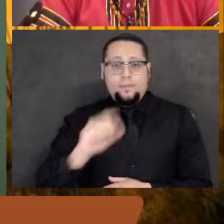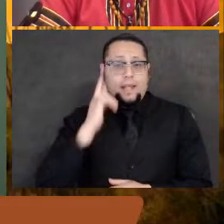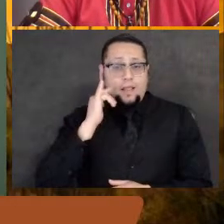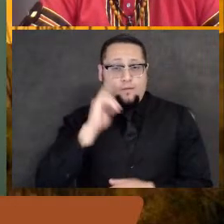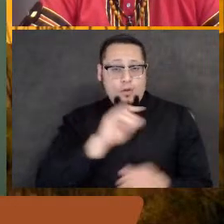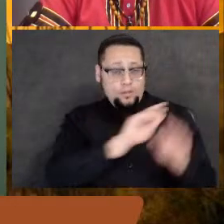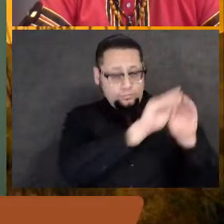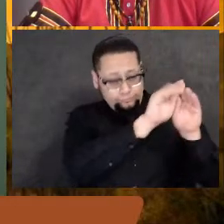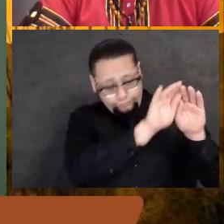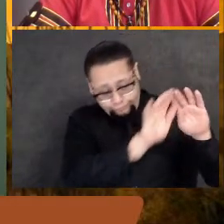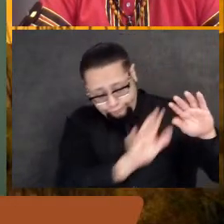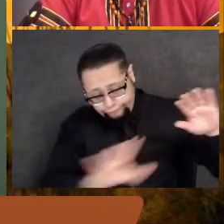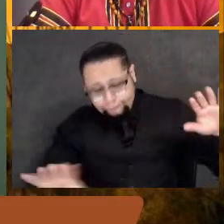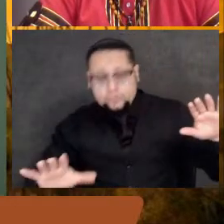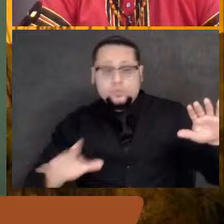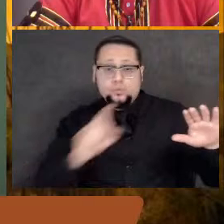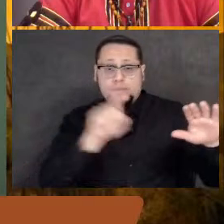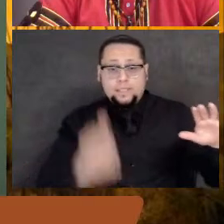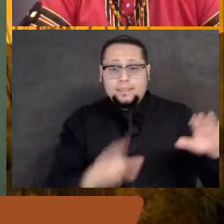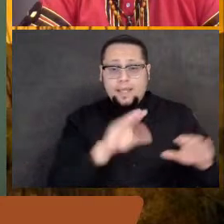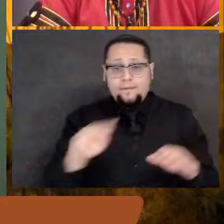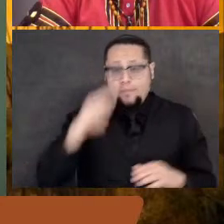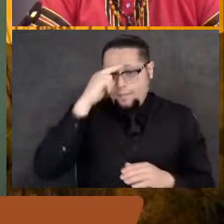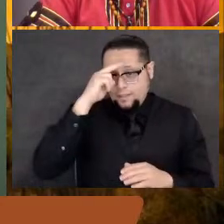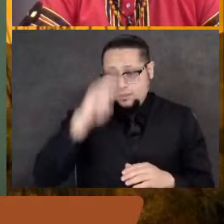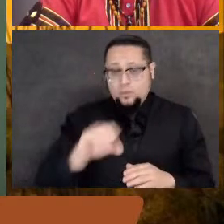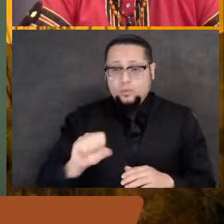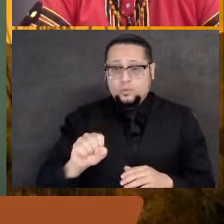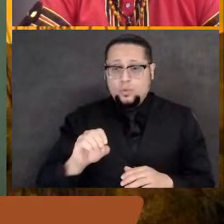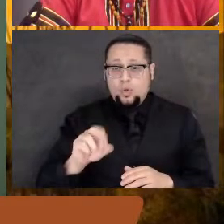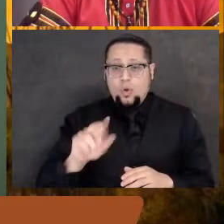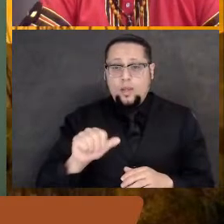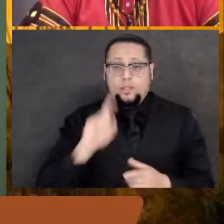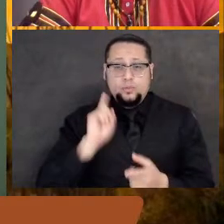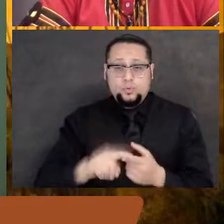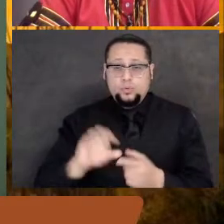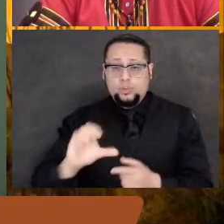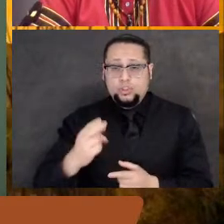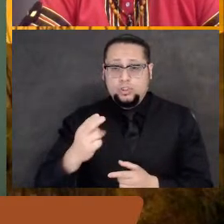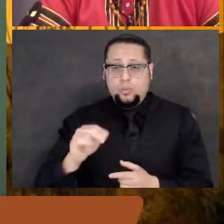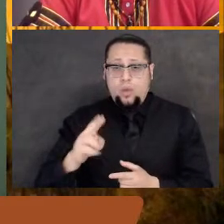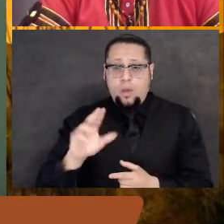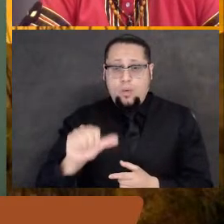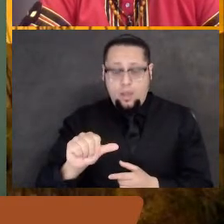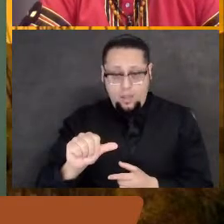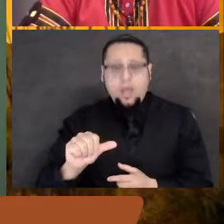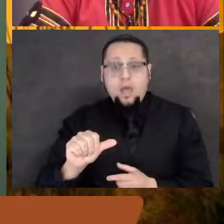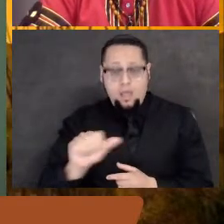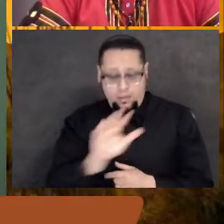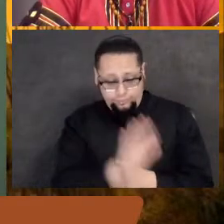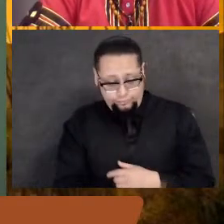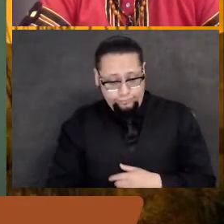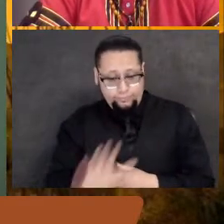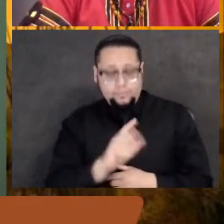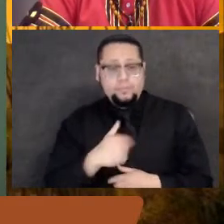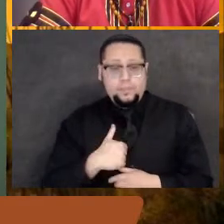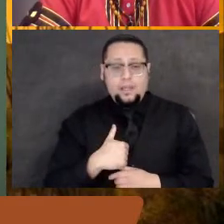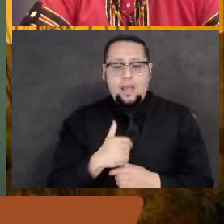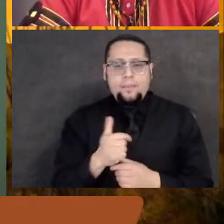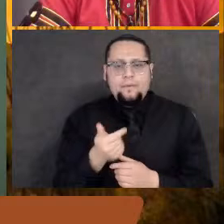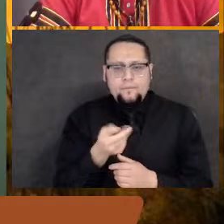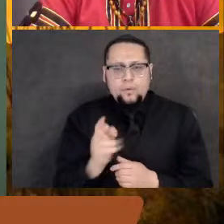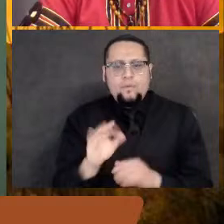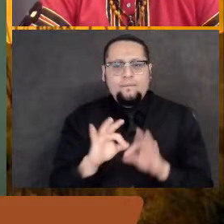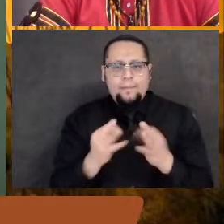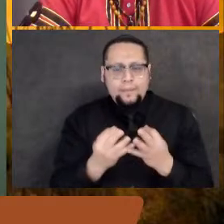to Texas, and in Mexico, everywhere from Sonora to Chihuahua. I'm part of a small handful of